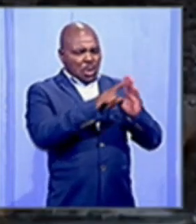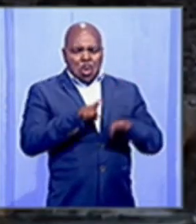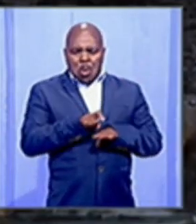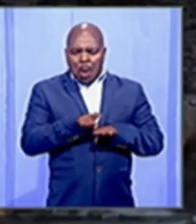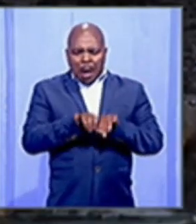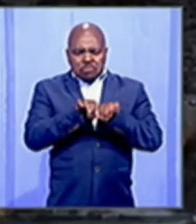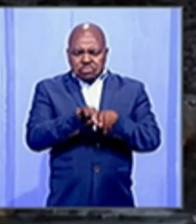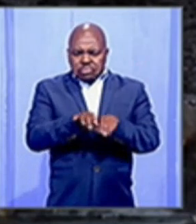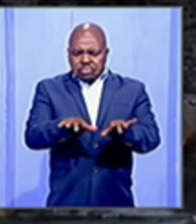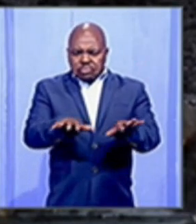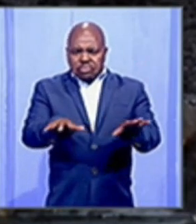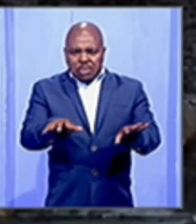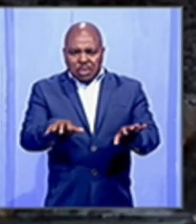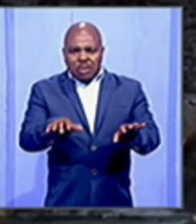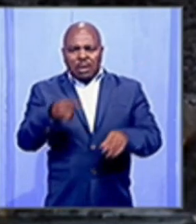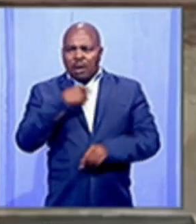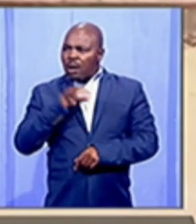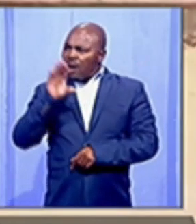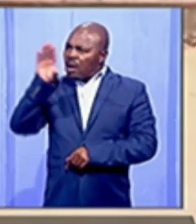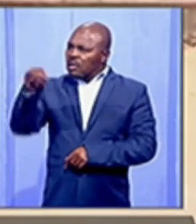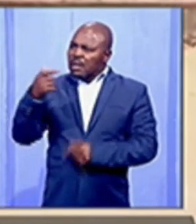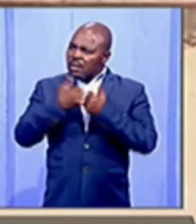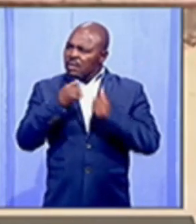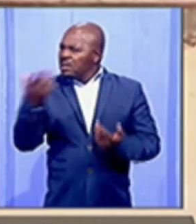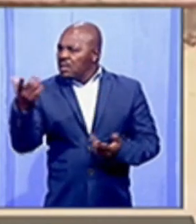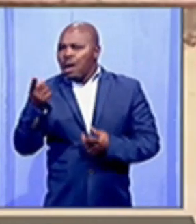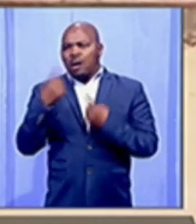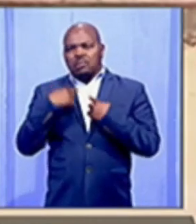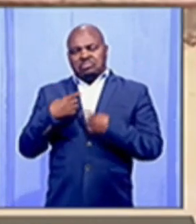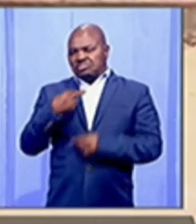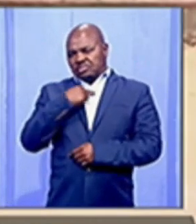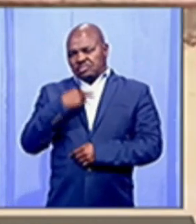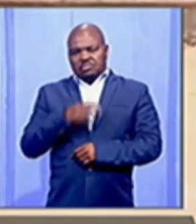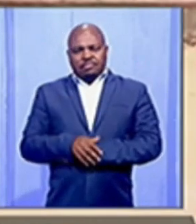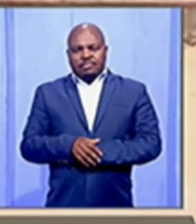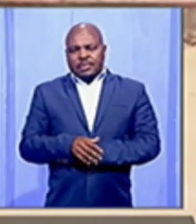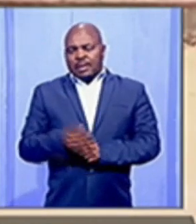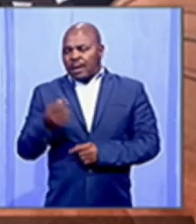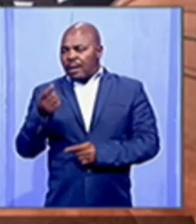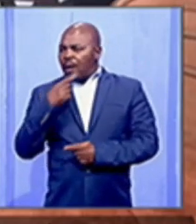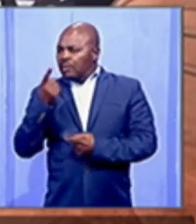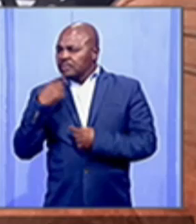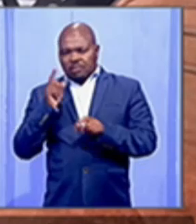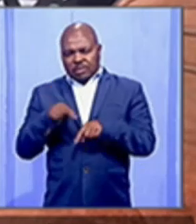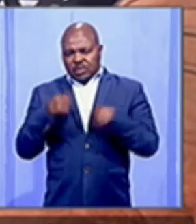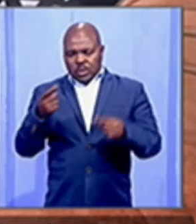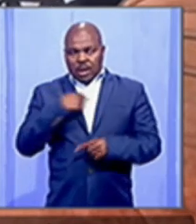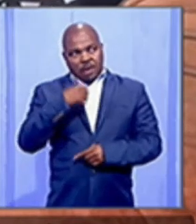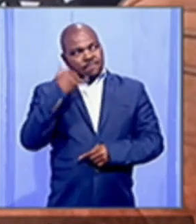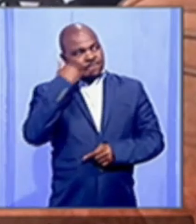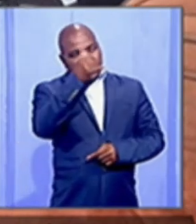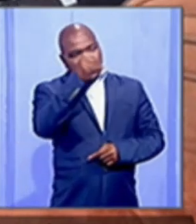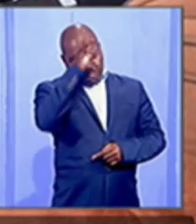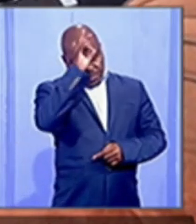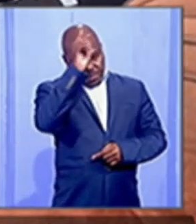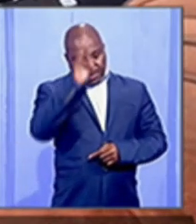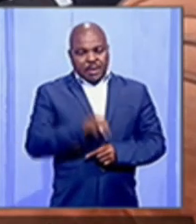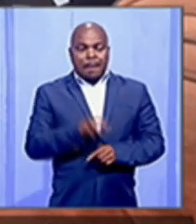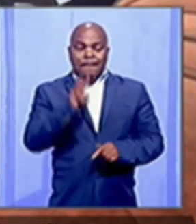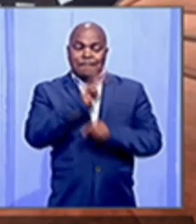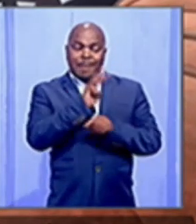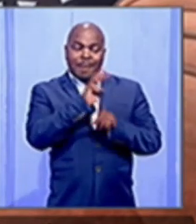I asked him about it, he wouldn't answer until I called the police. Maagwe Nkuna a re ba